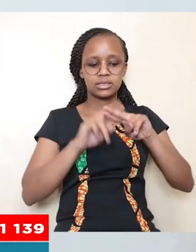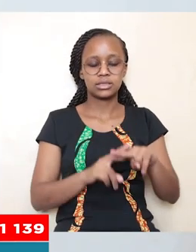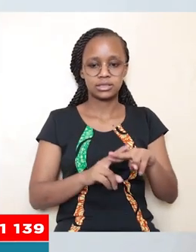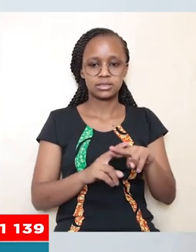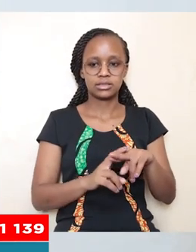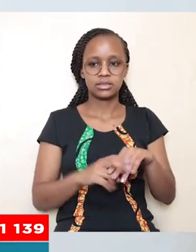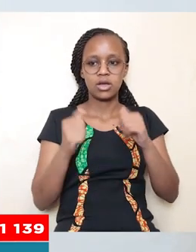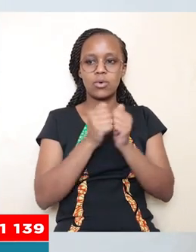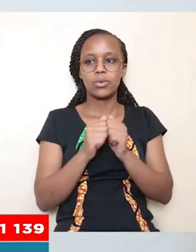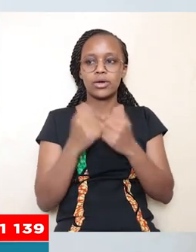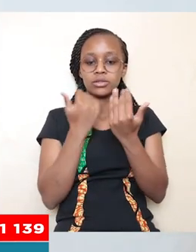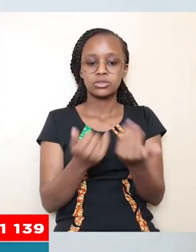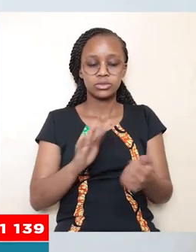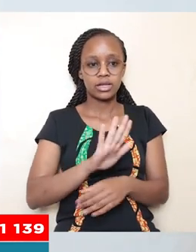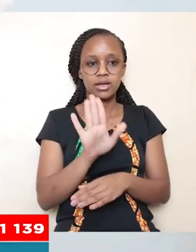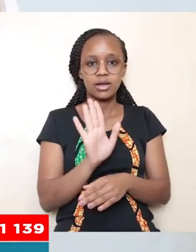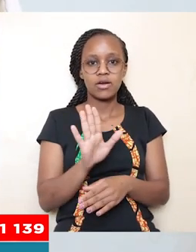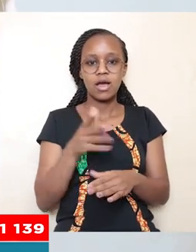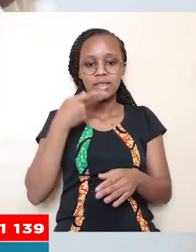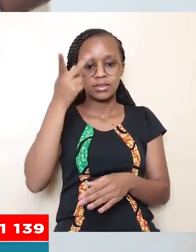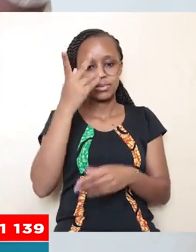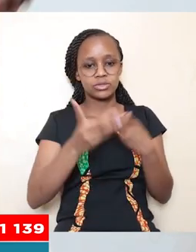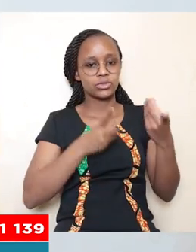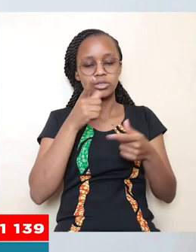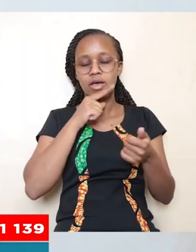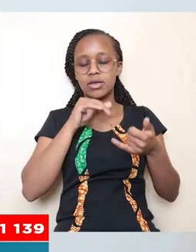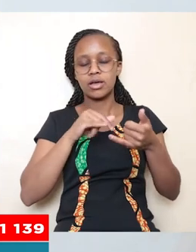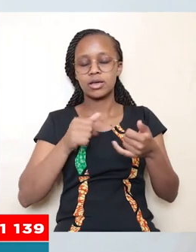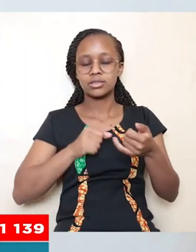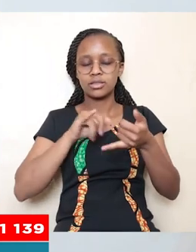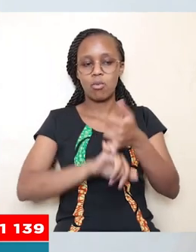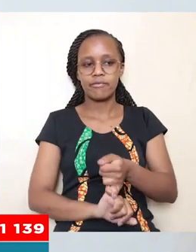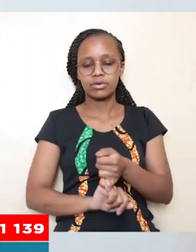sitting down with his siblings and the parents to discuss the wife.